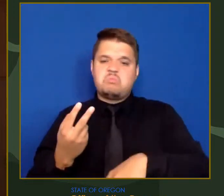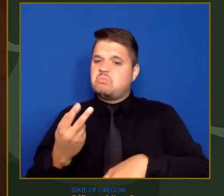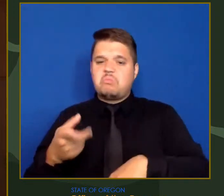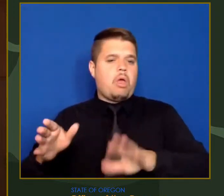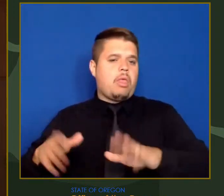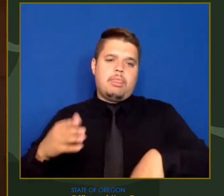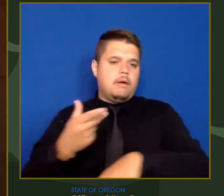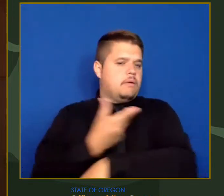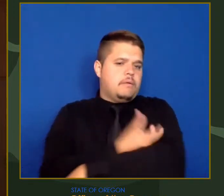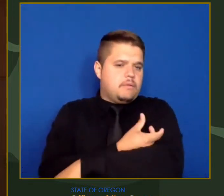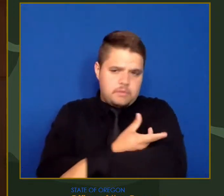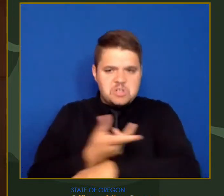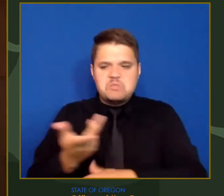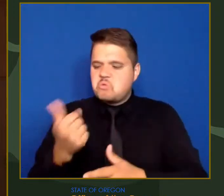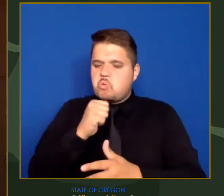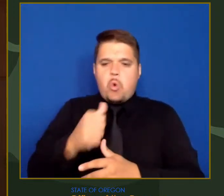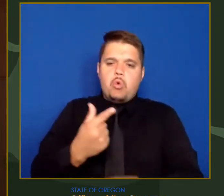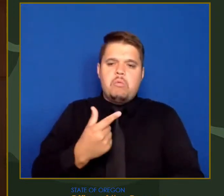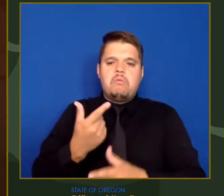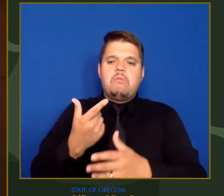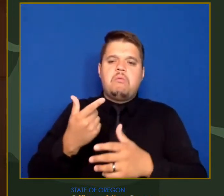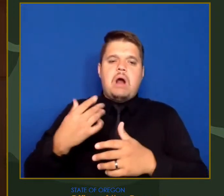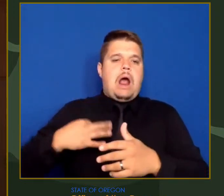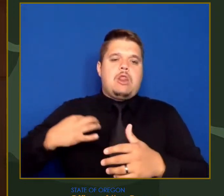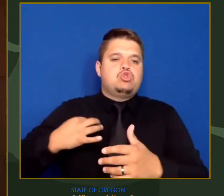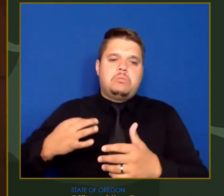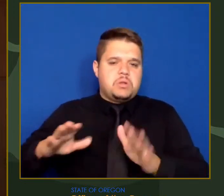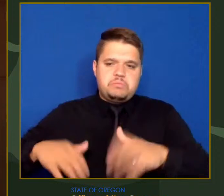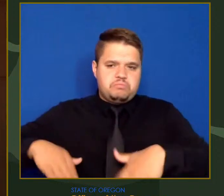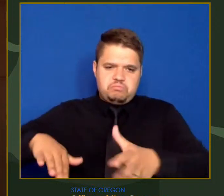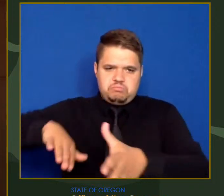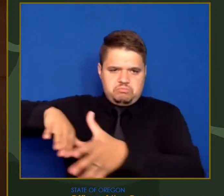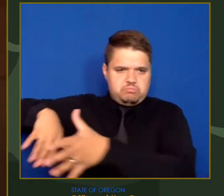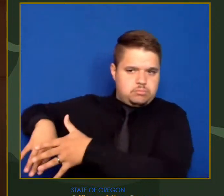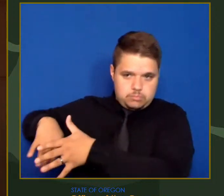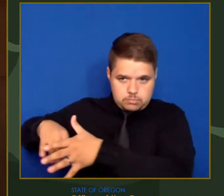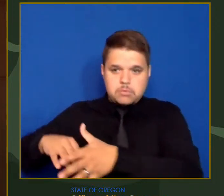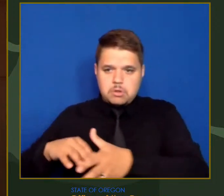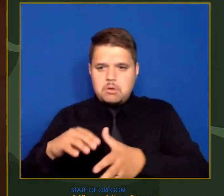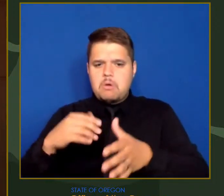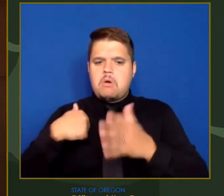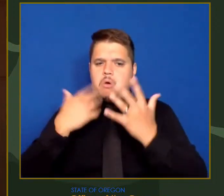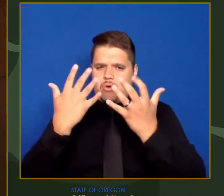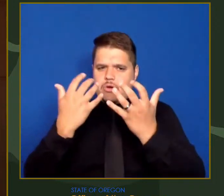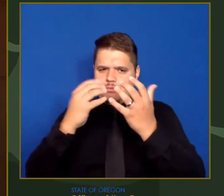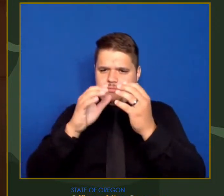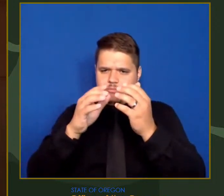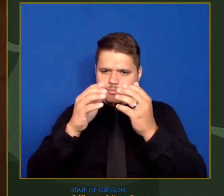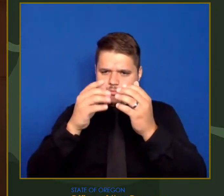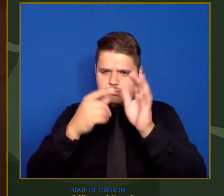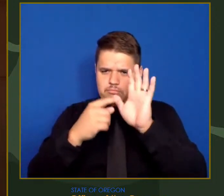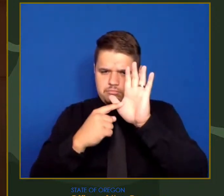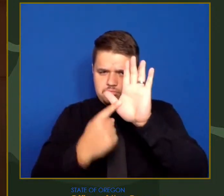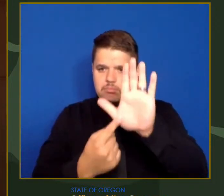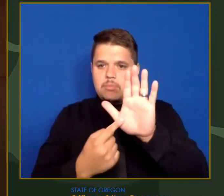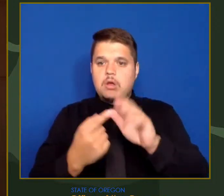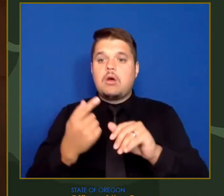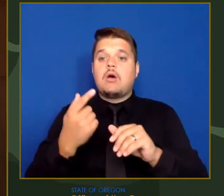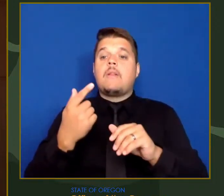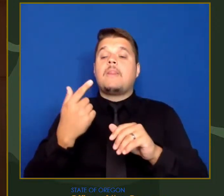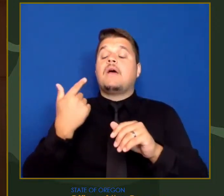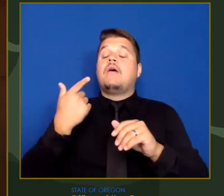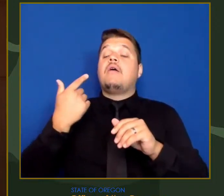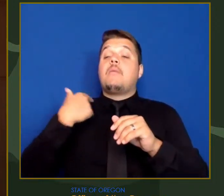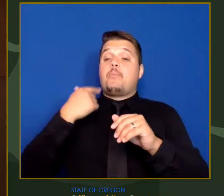That obviously is not a possibility there. Look, I want to encourage parents across the state to do what's